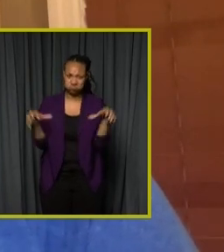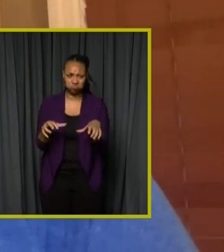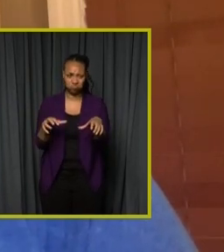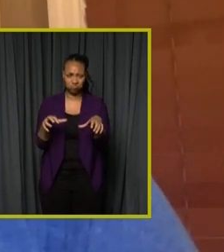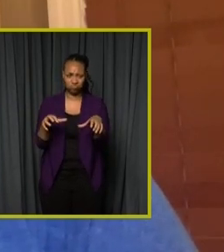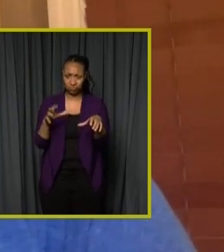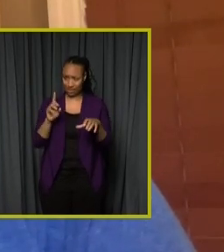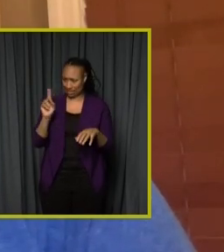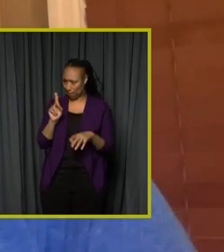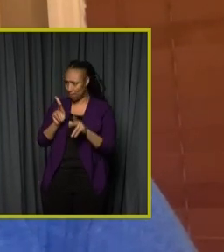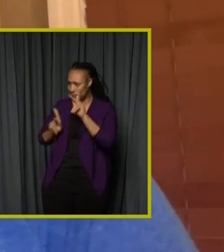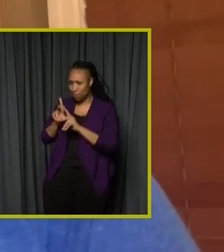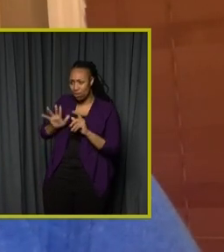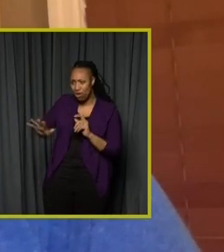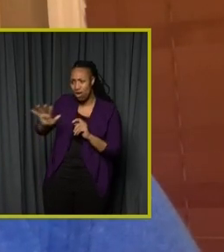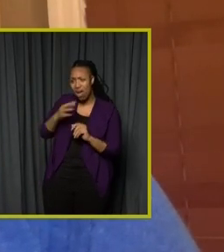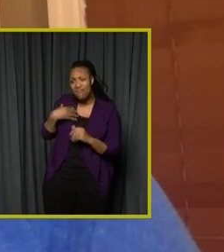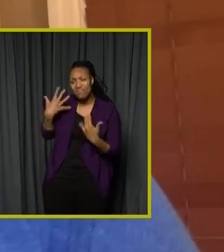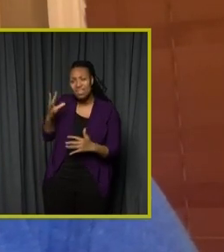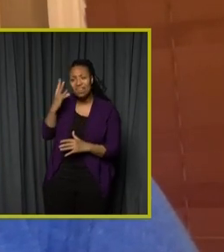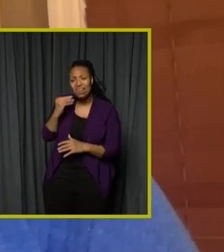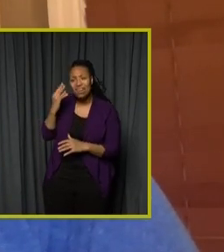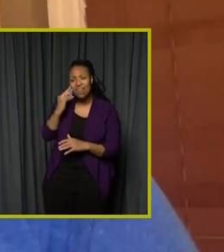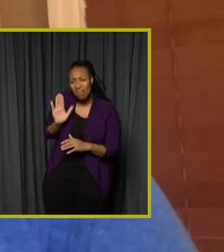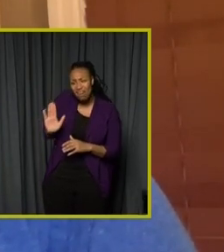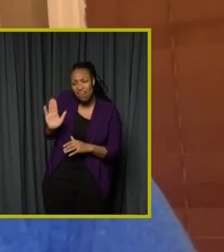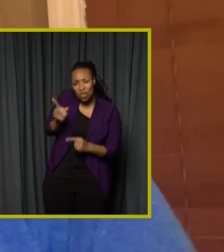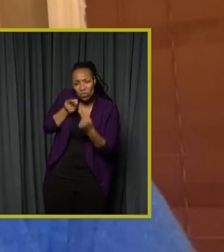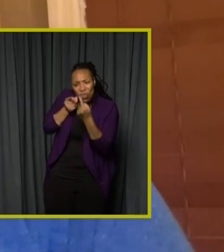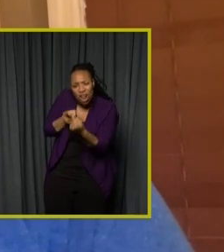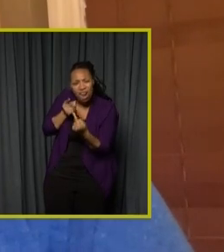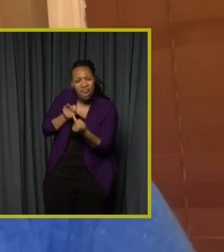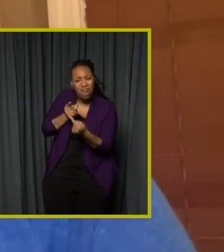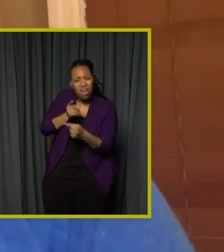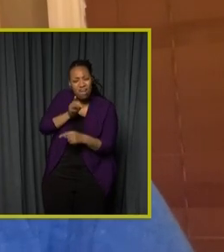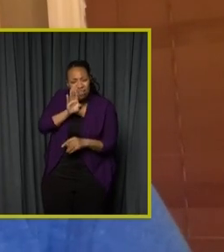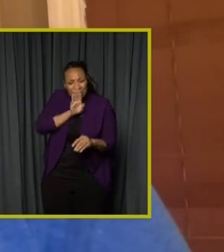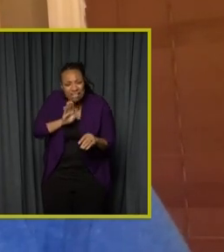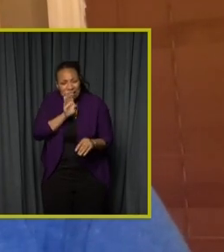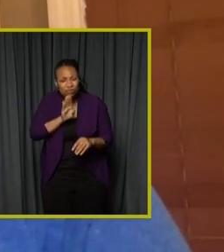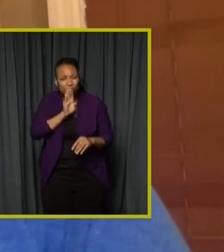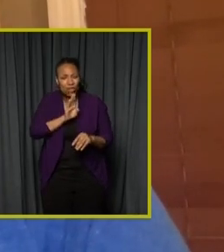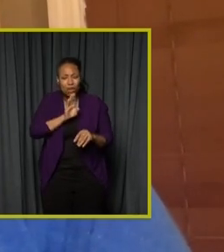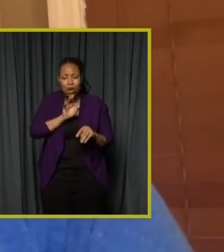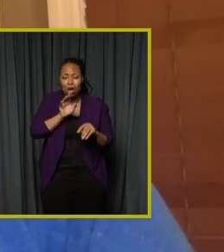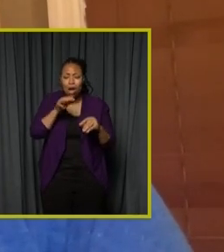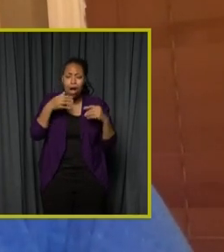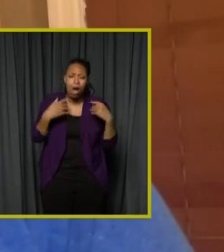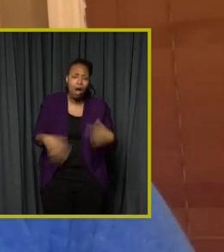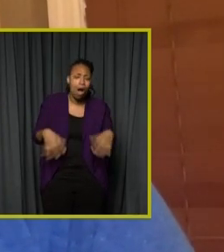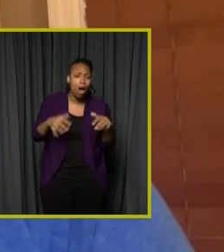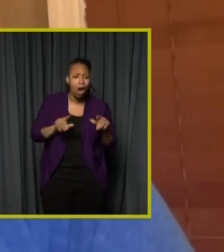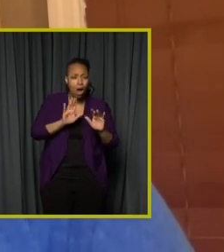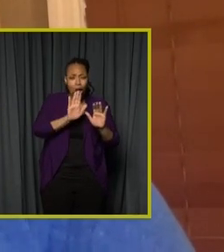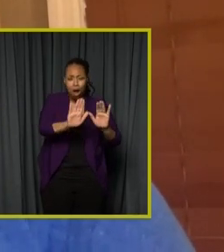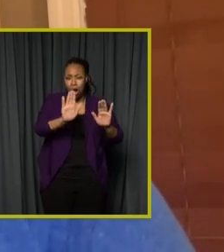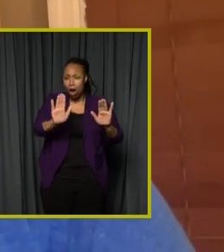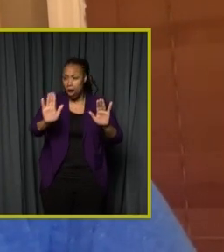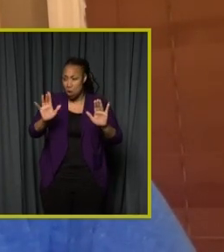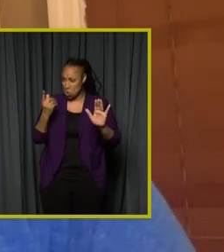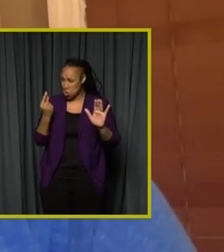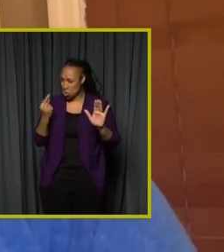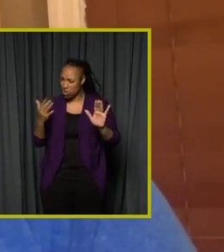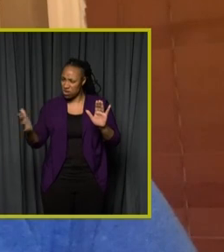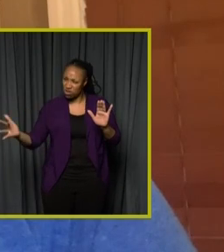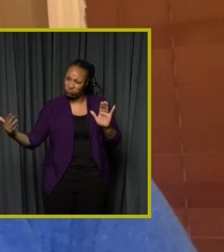of every race from every corner of this nation to build a poor people's campaign when he